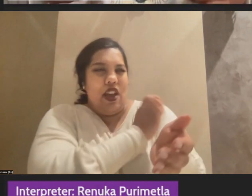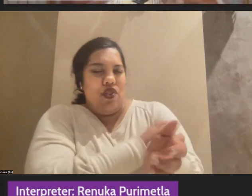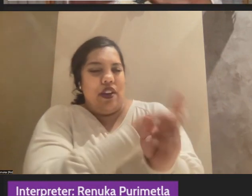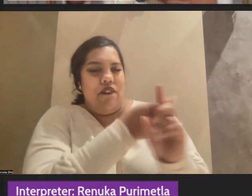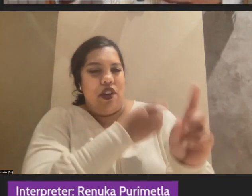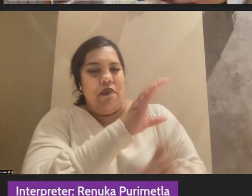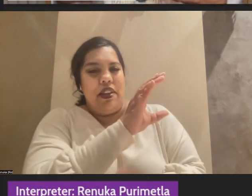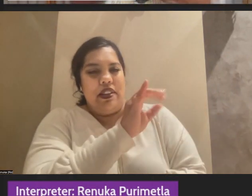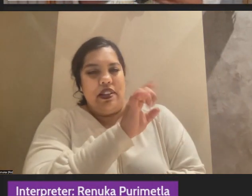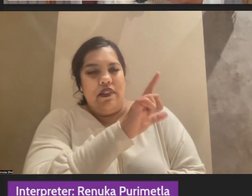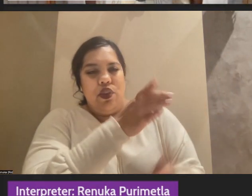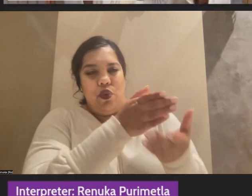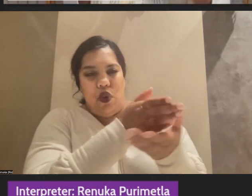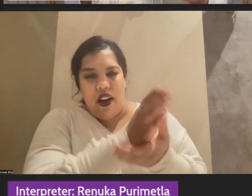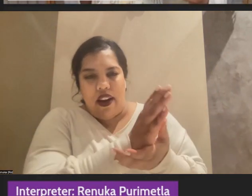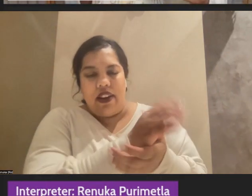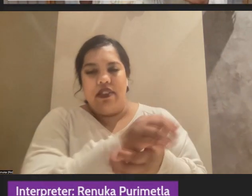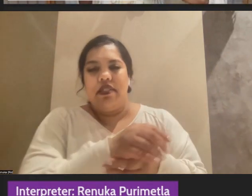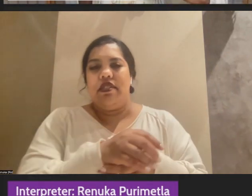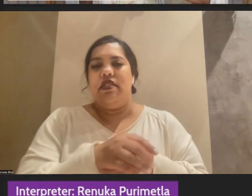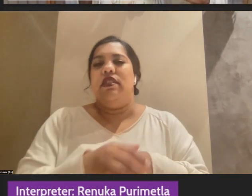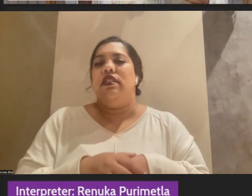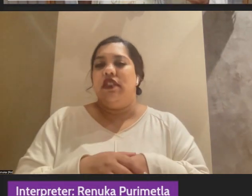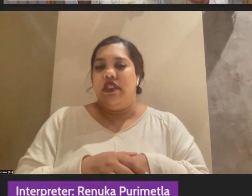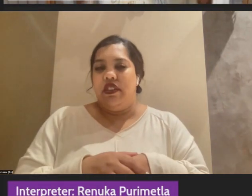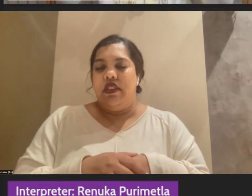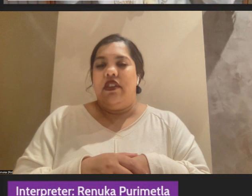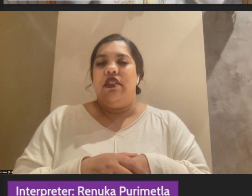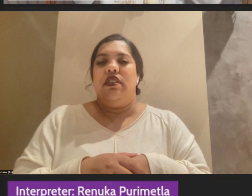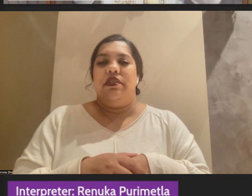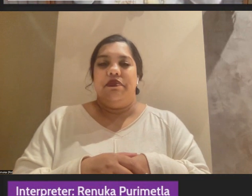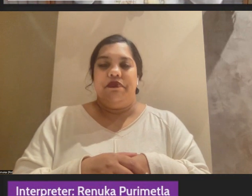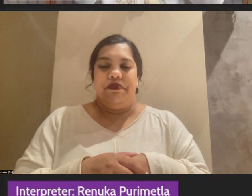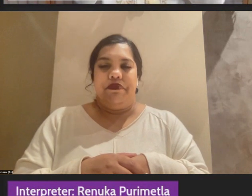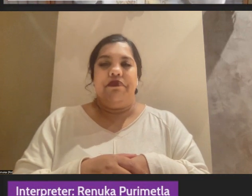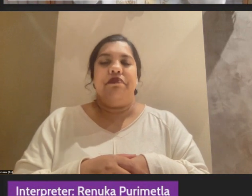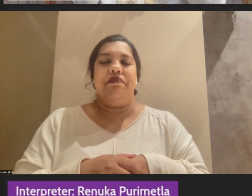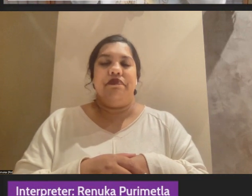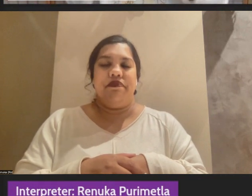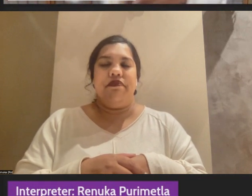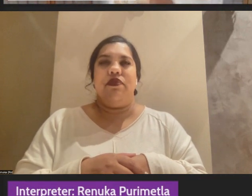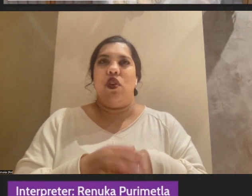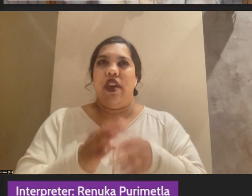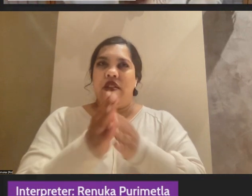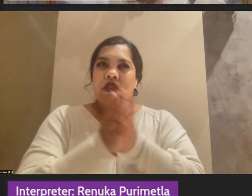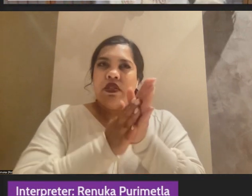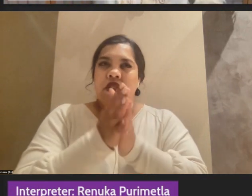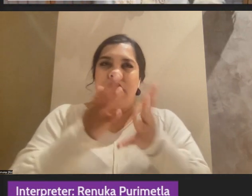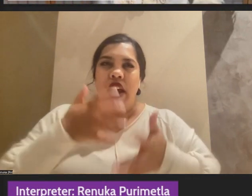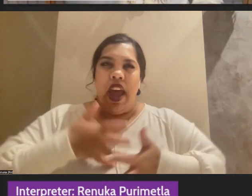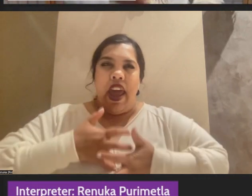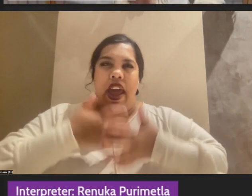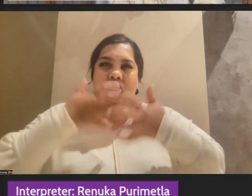the passion, the energy, the fire is now what is fueling